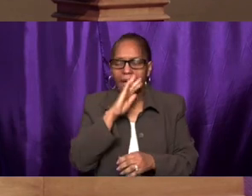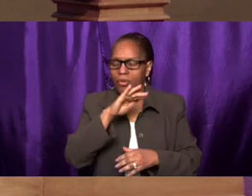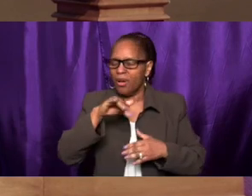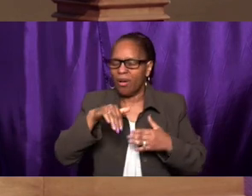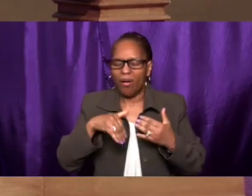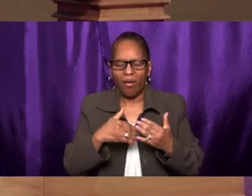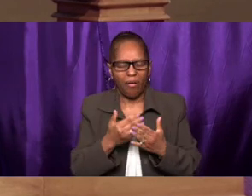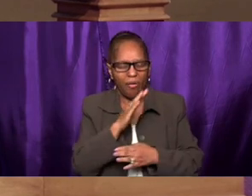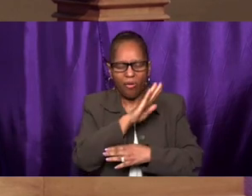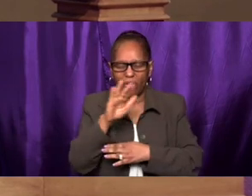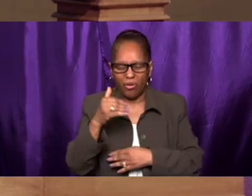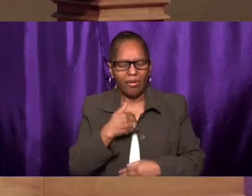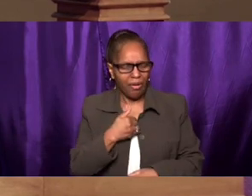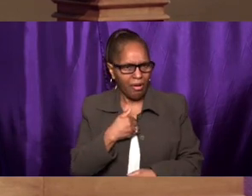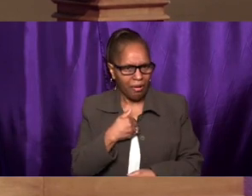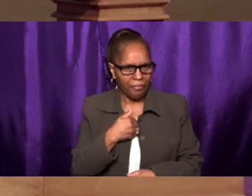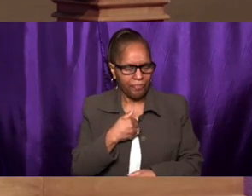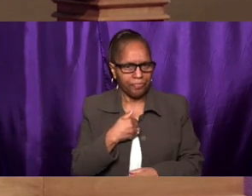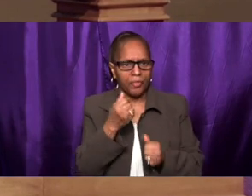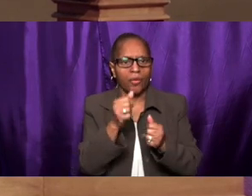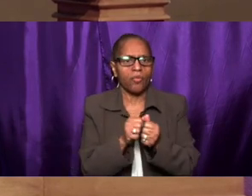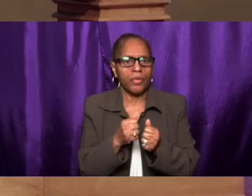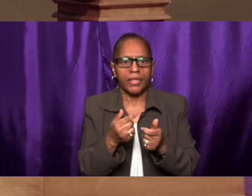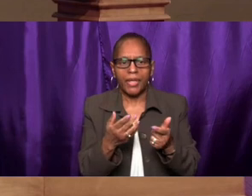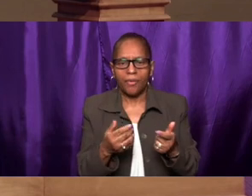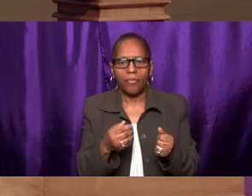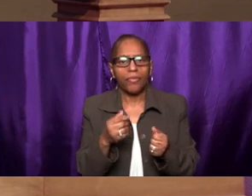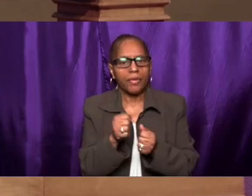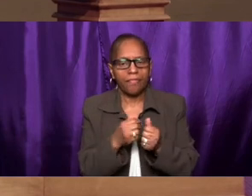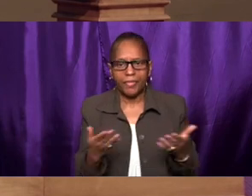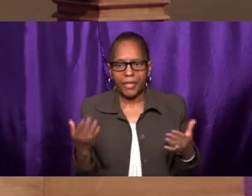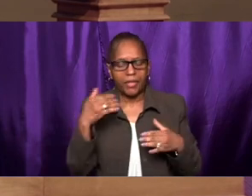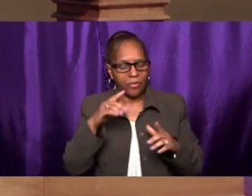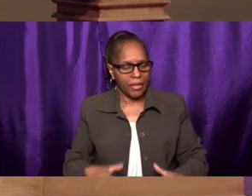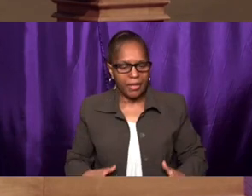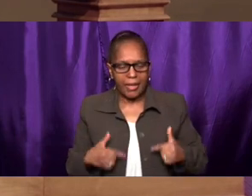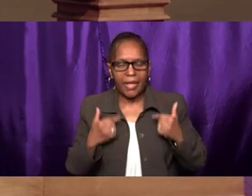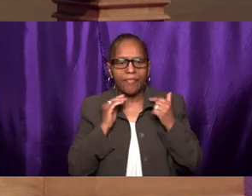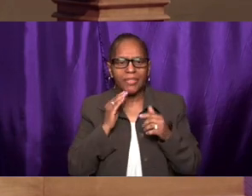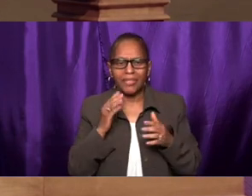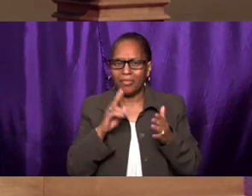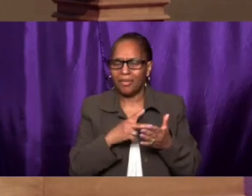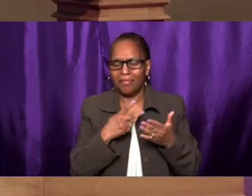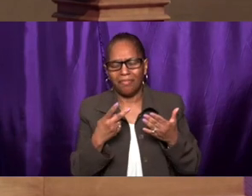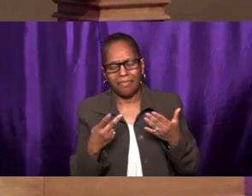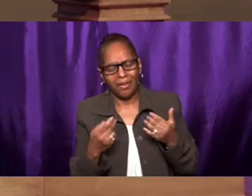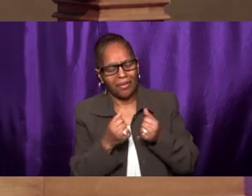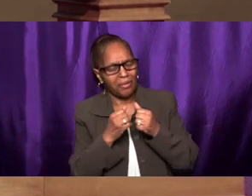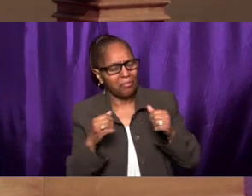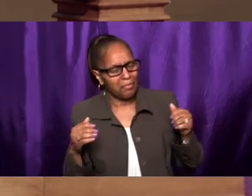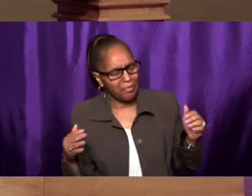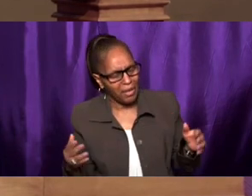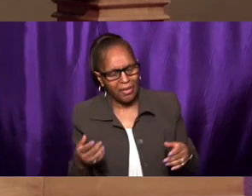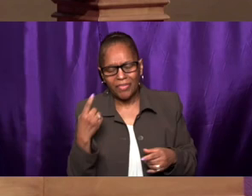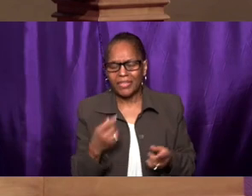all your heart when everything in your life seems to be falling apart. If this ain't going